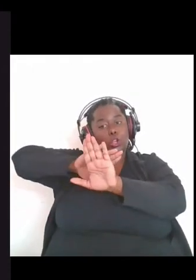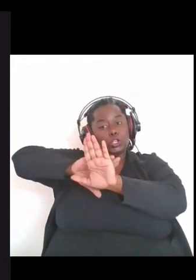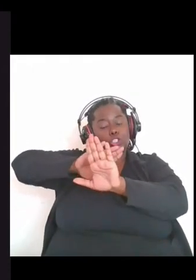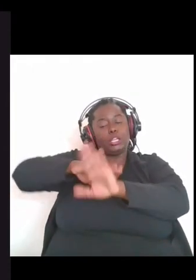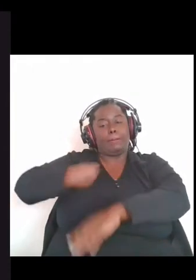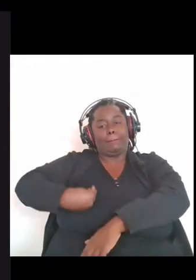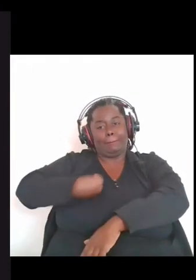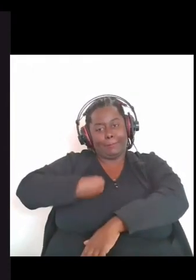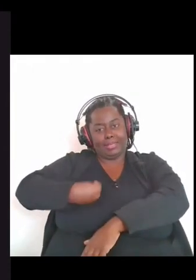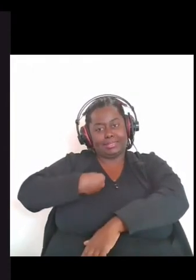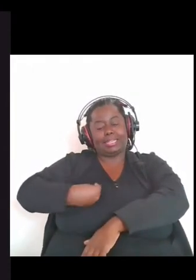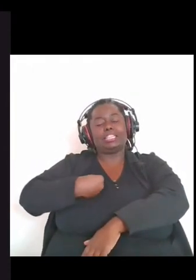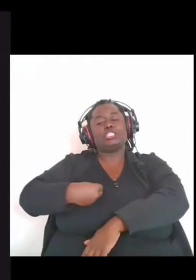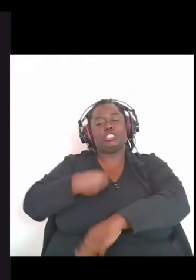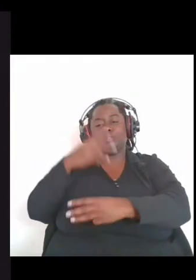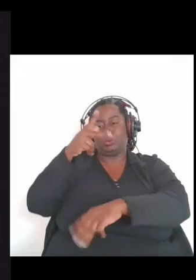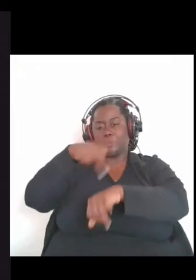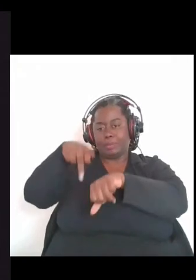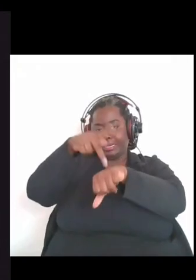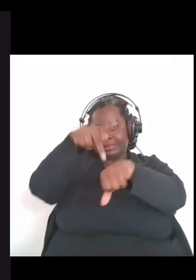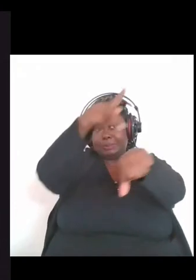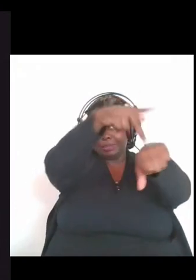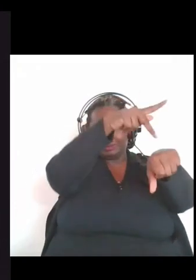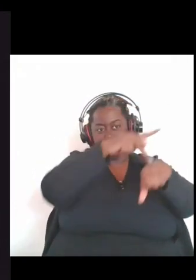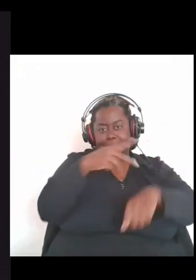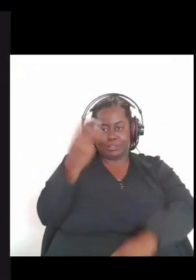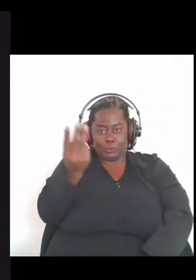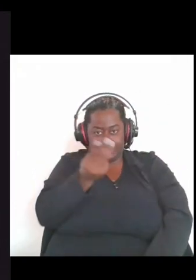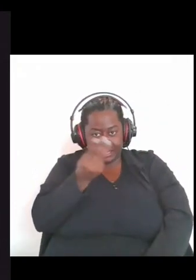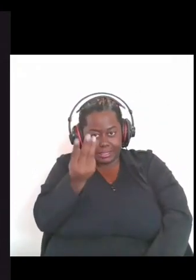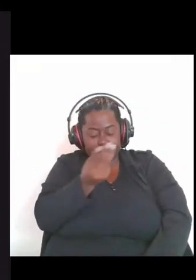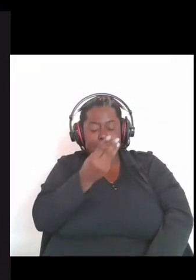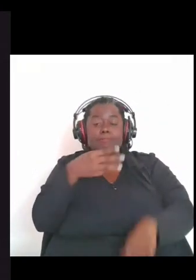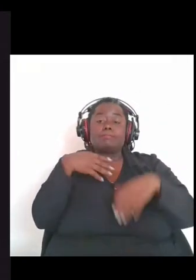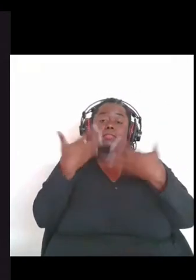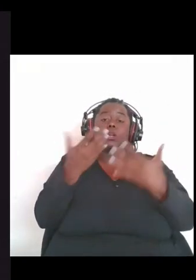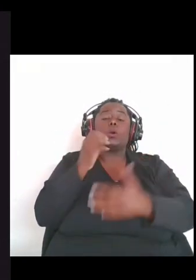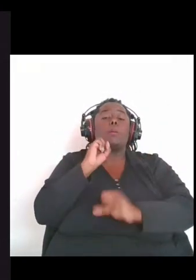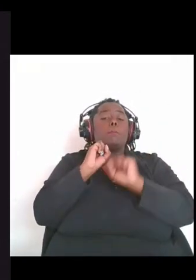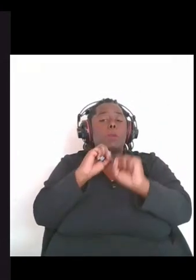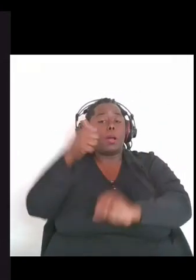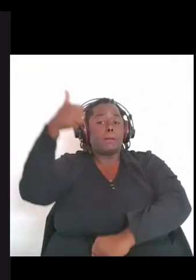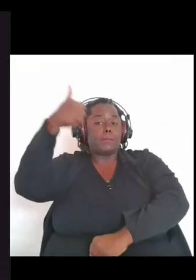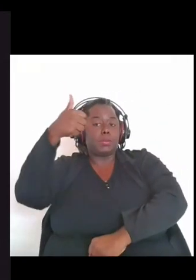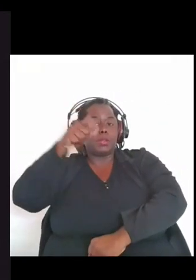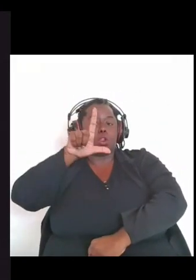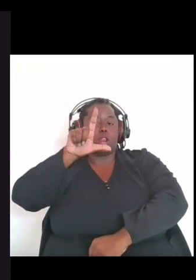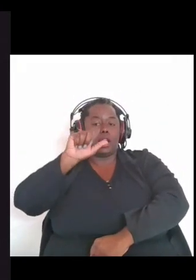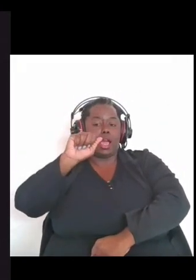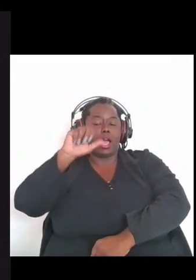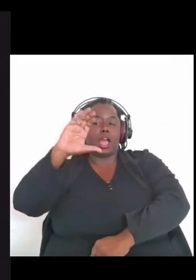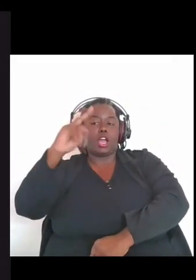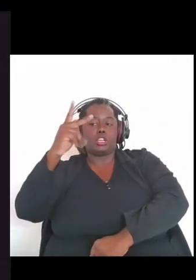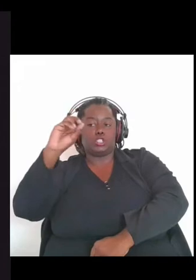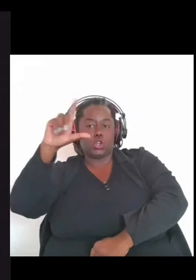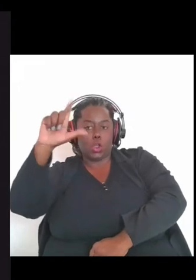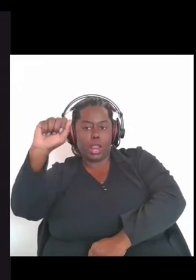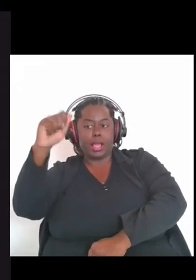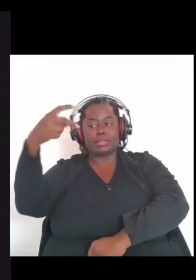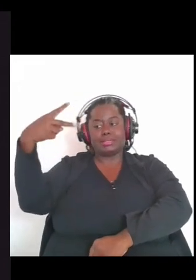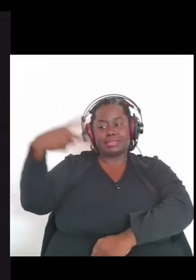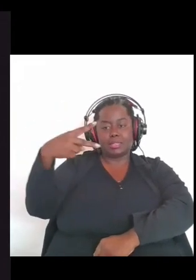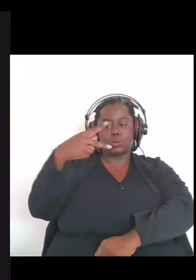in all three contexts that you presented so maybe flatula can start answering this question then